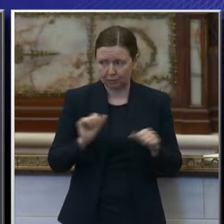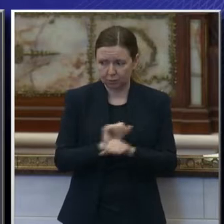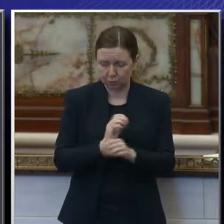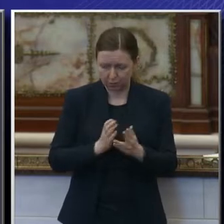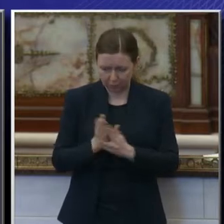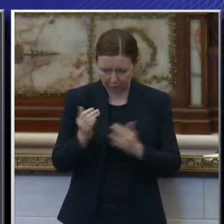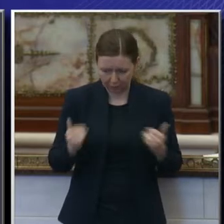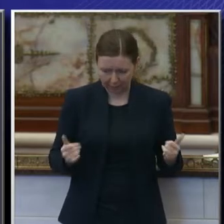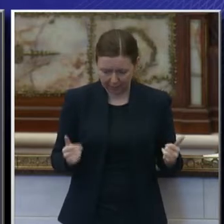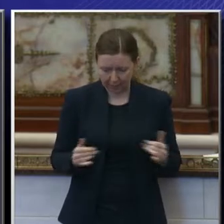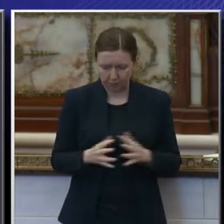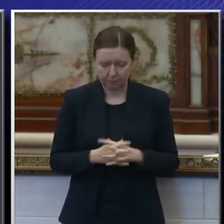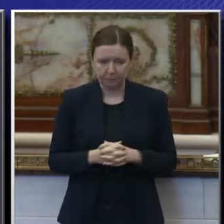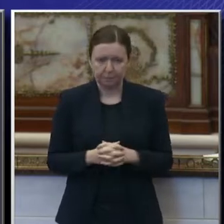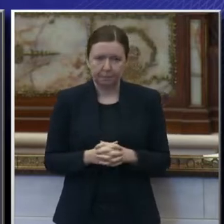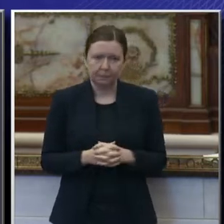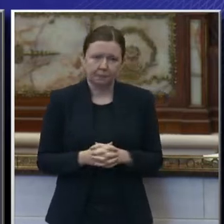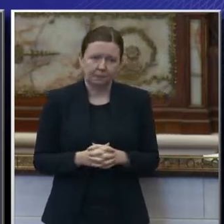this moment?